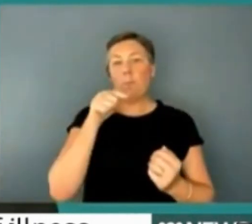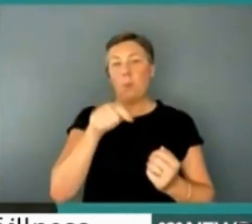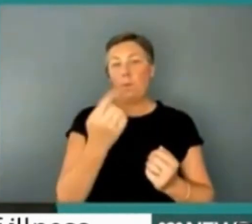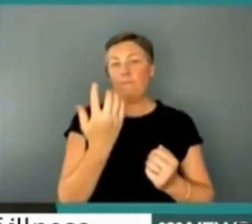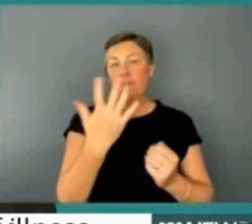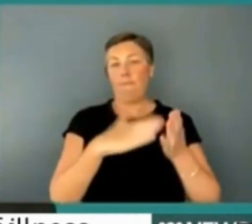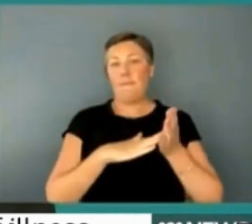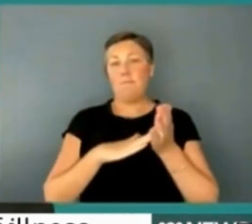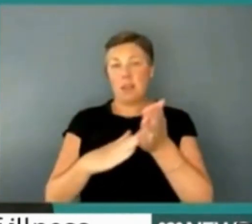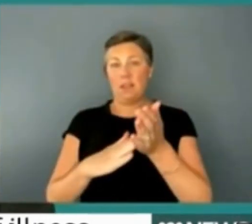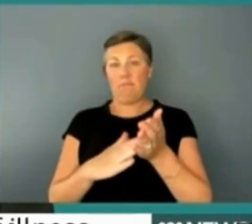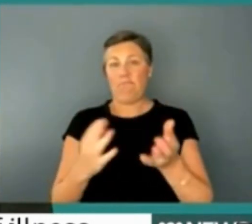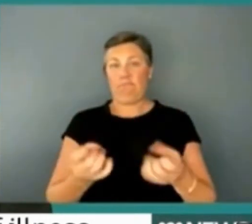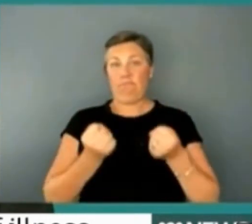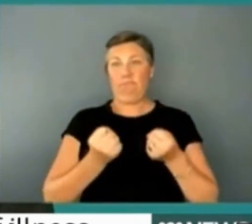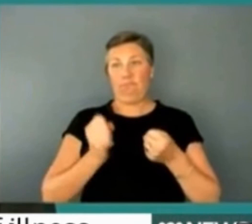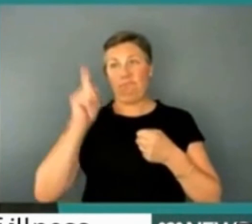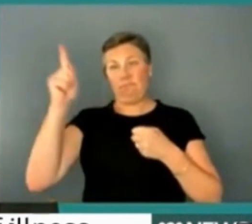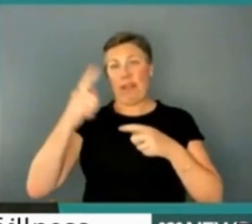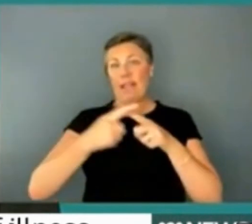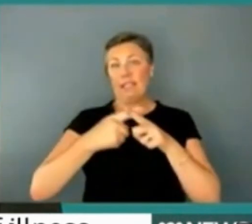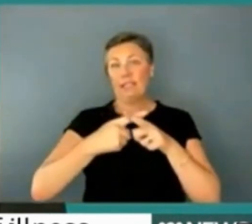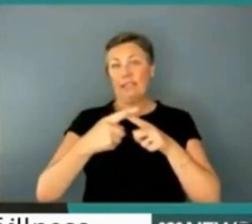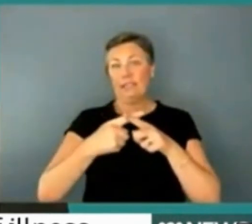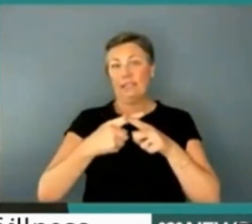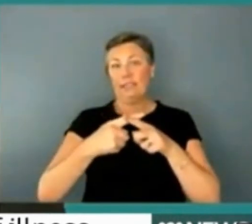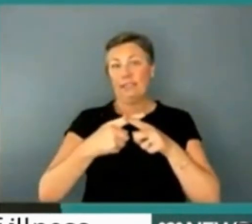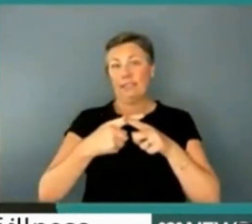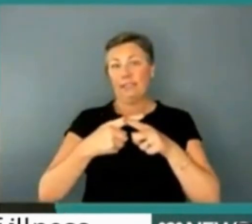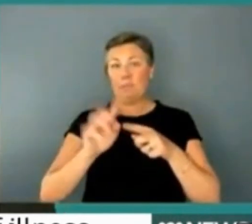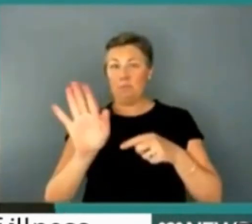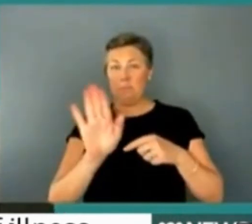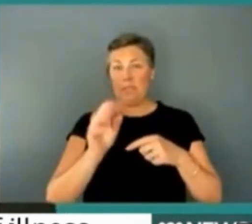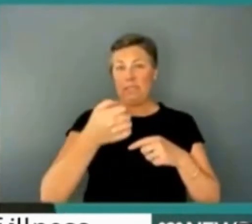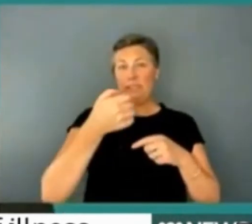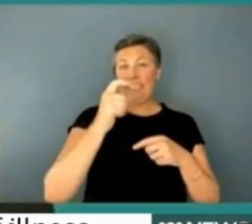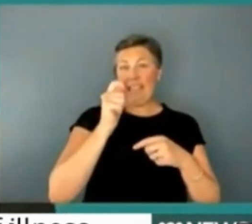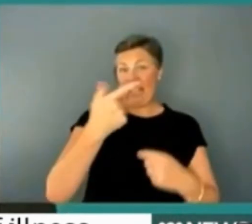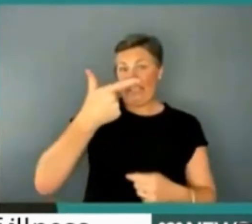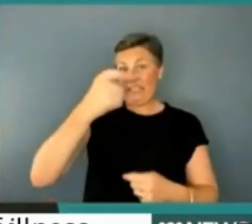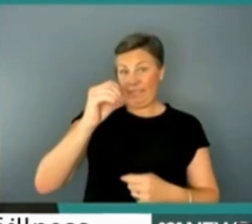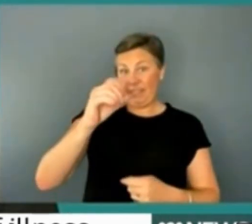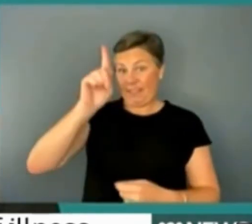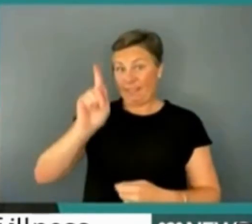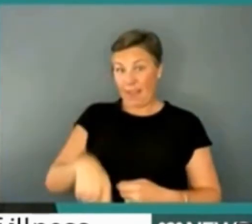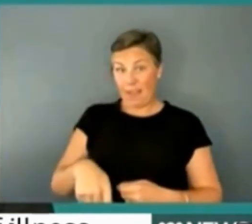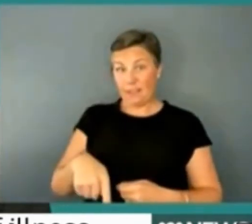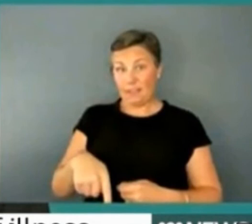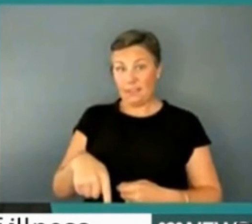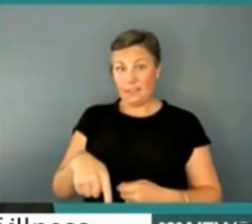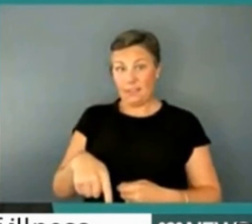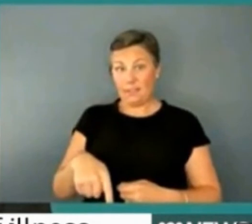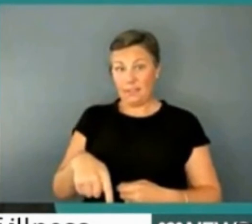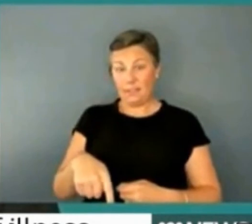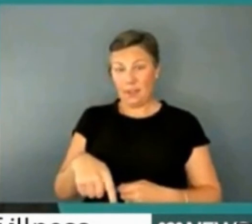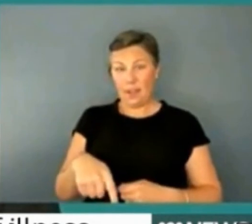the UK. Of those, about 69,000 have had genomic analysis, 69,000 out of 1.5 million. And